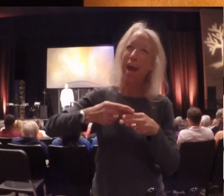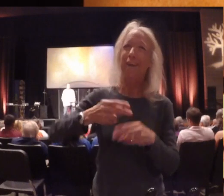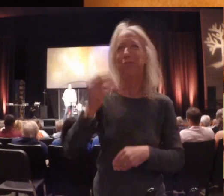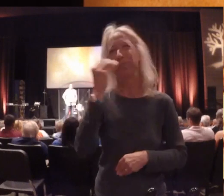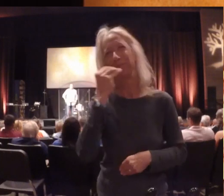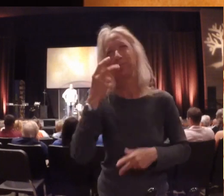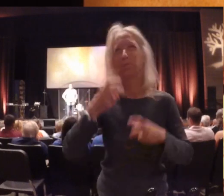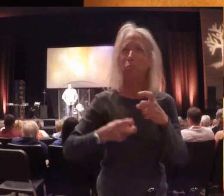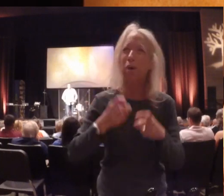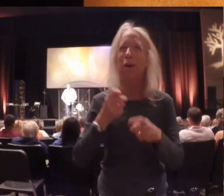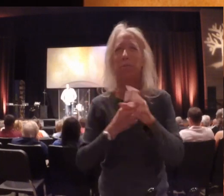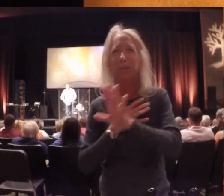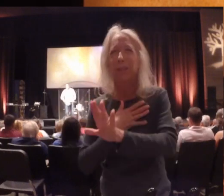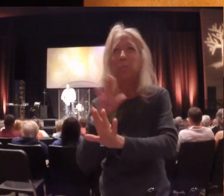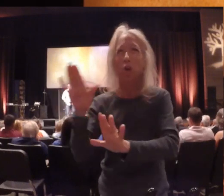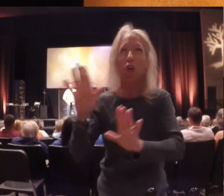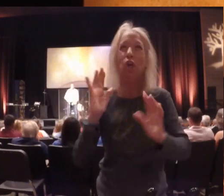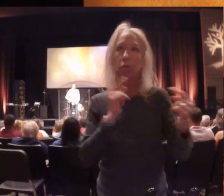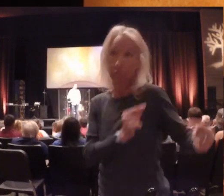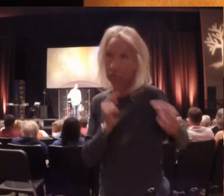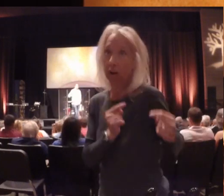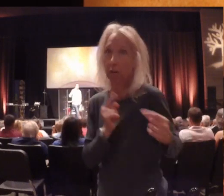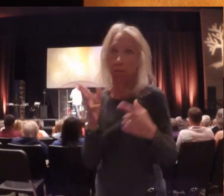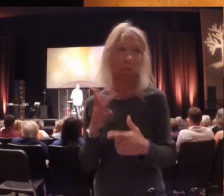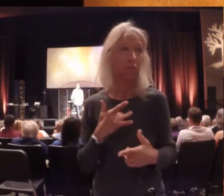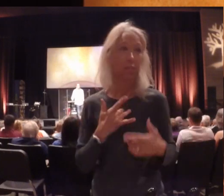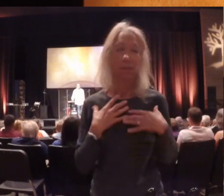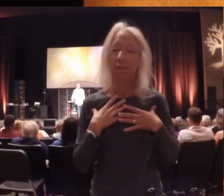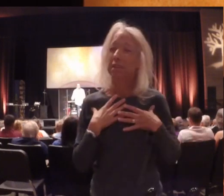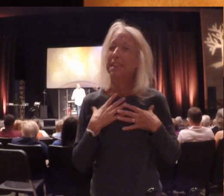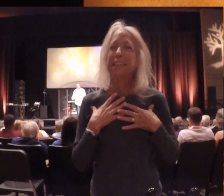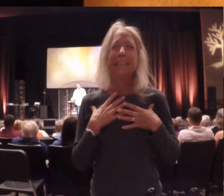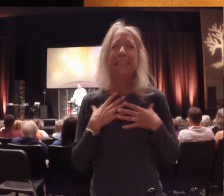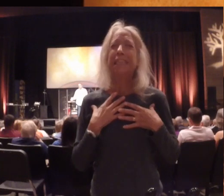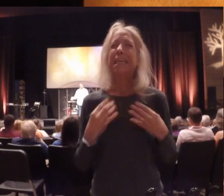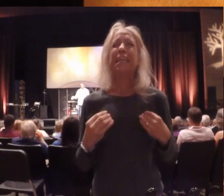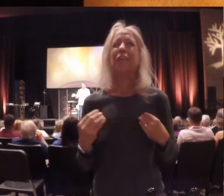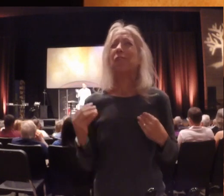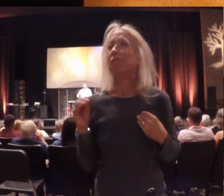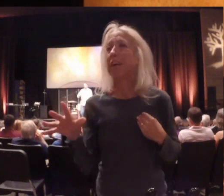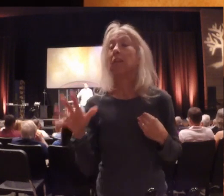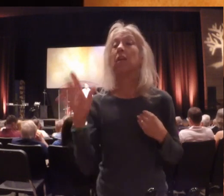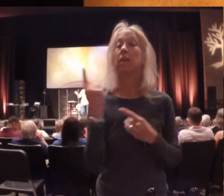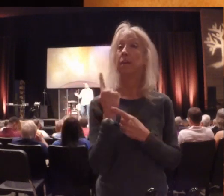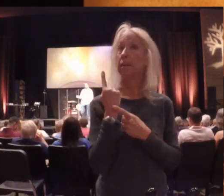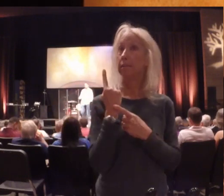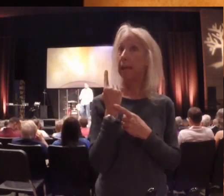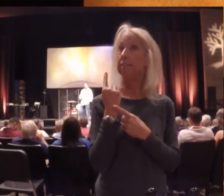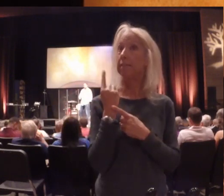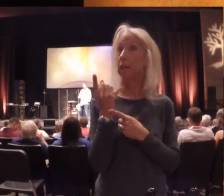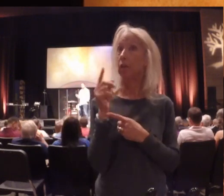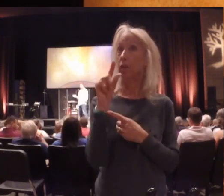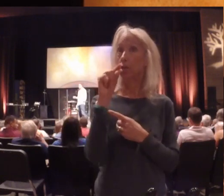and food issues, and it just rocked her world to the point that last year, May